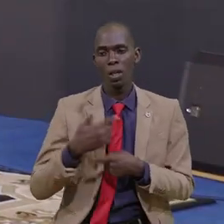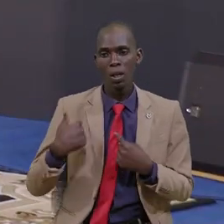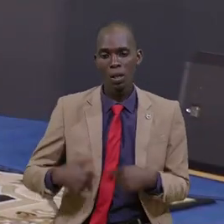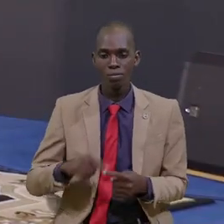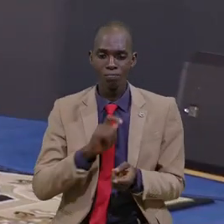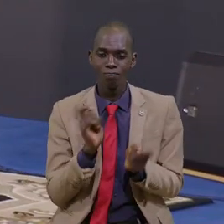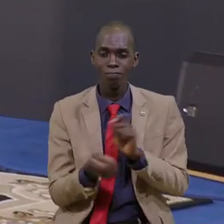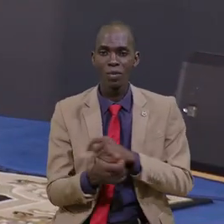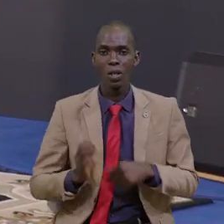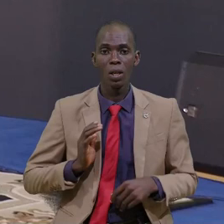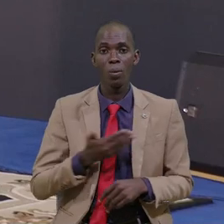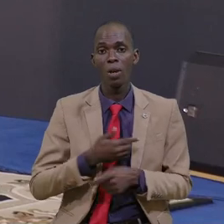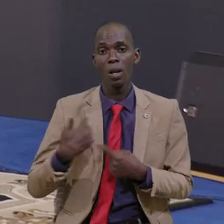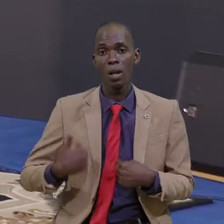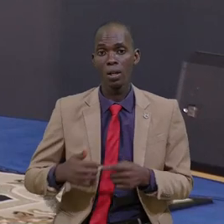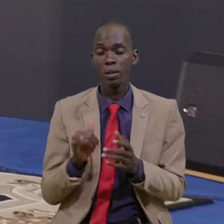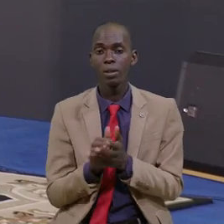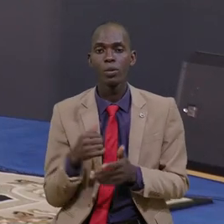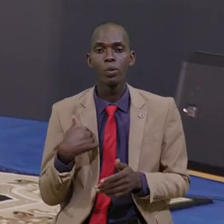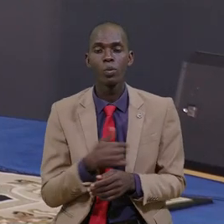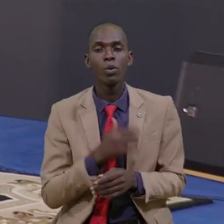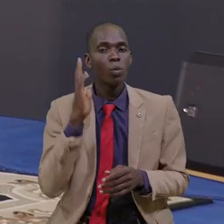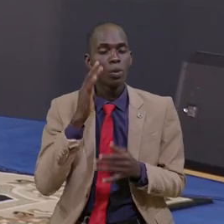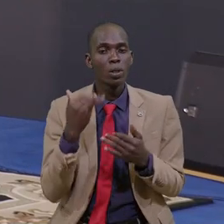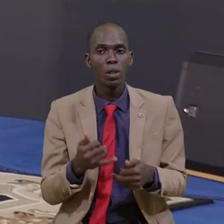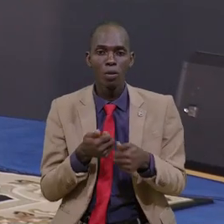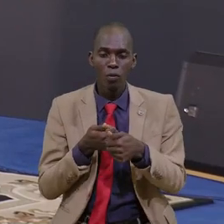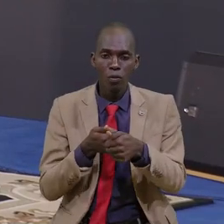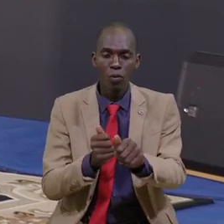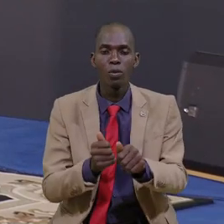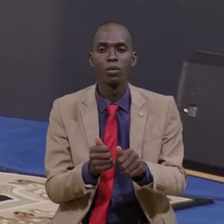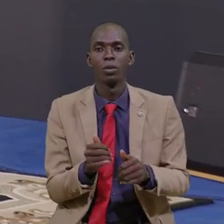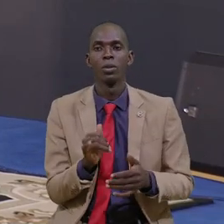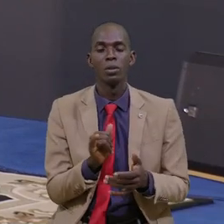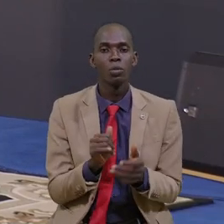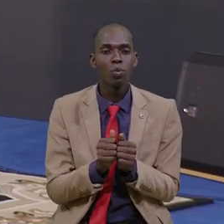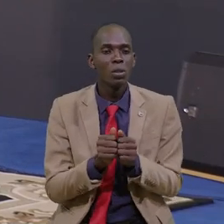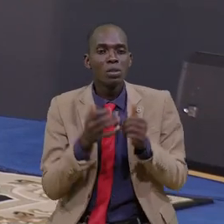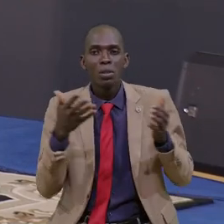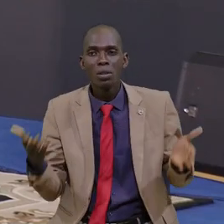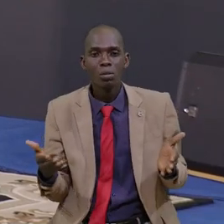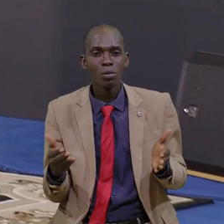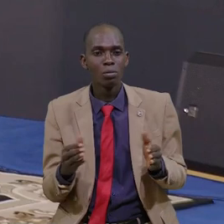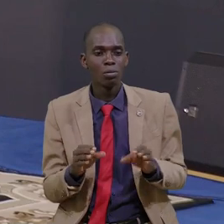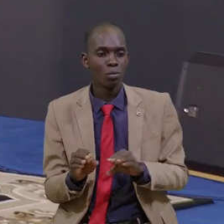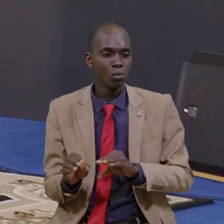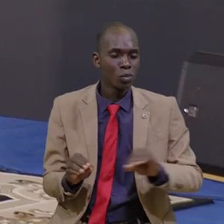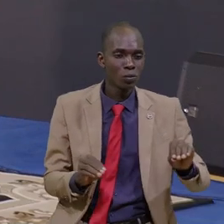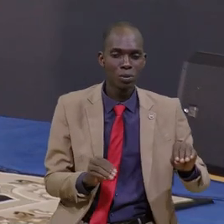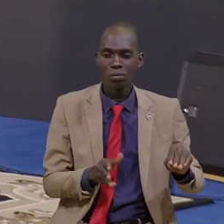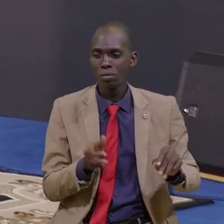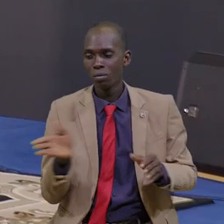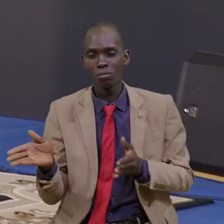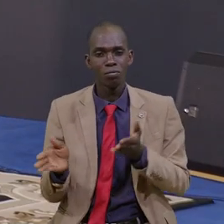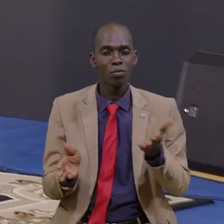that we will follow without an ear's breath, and without going this way or that way,